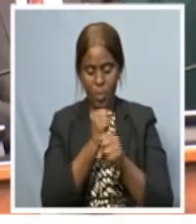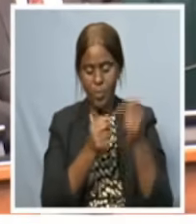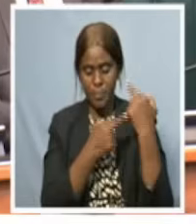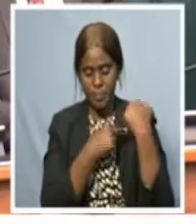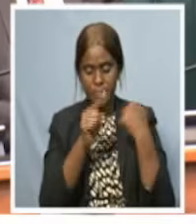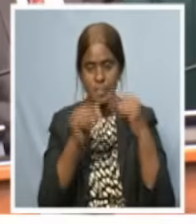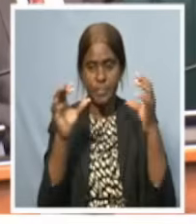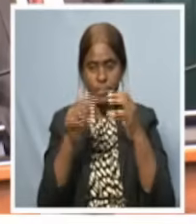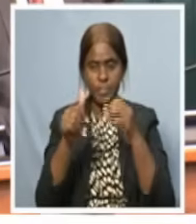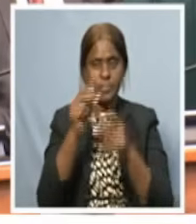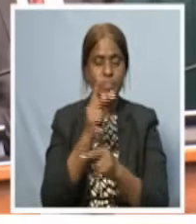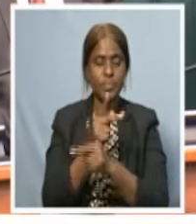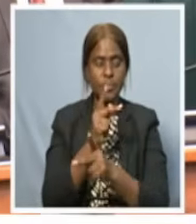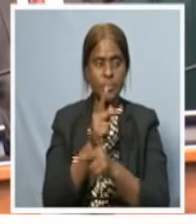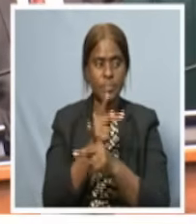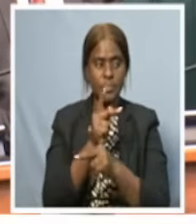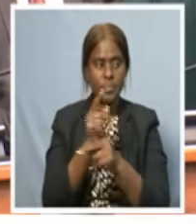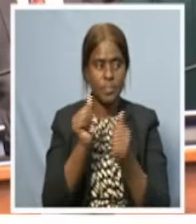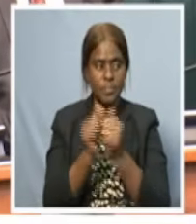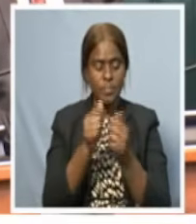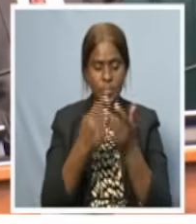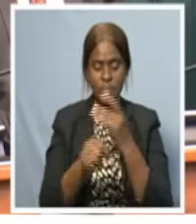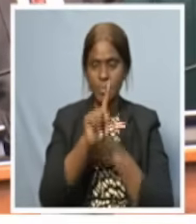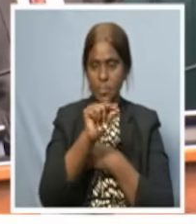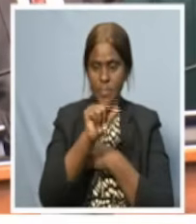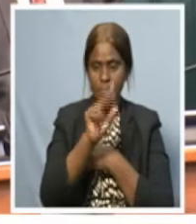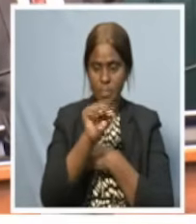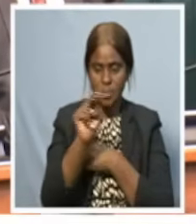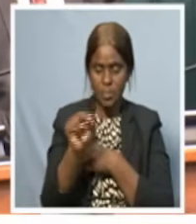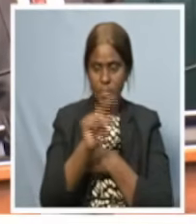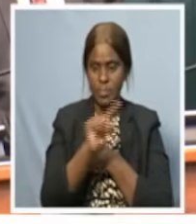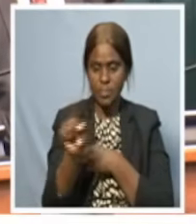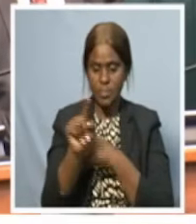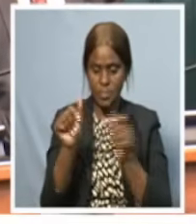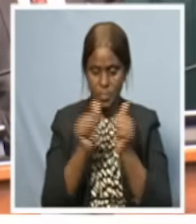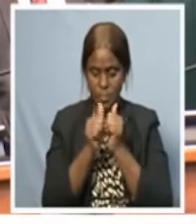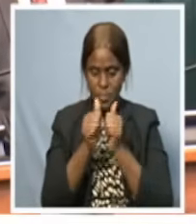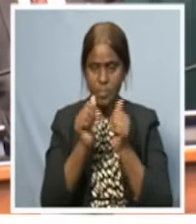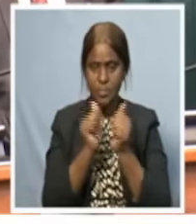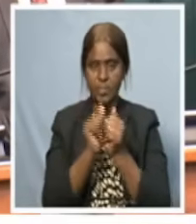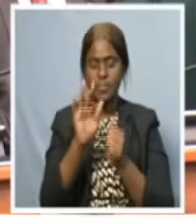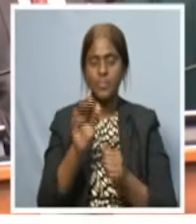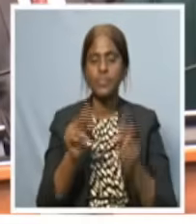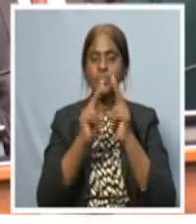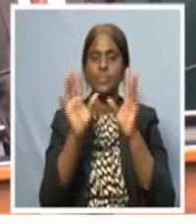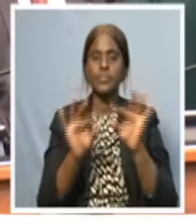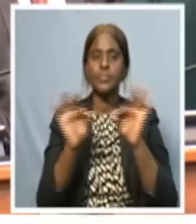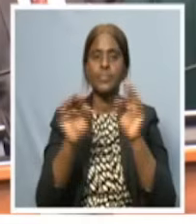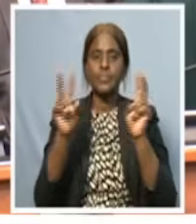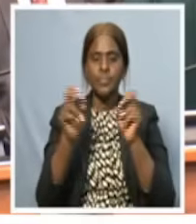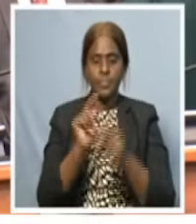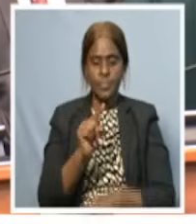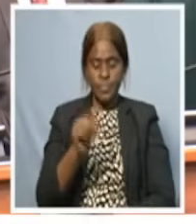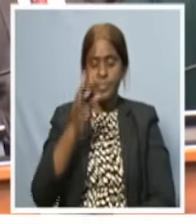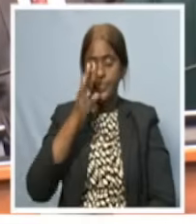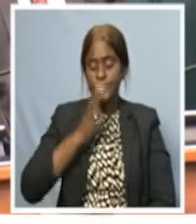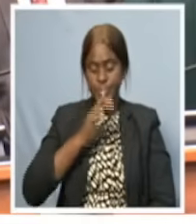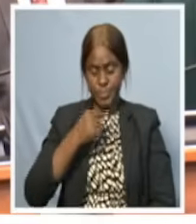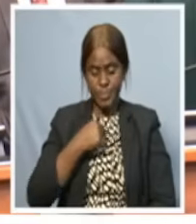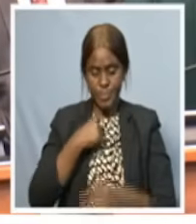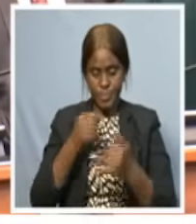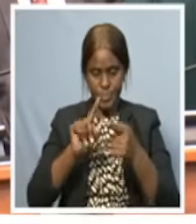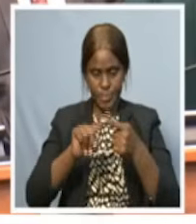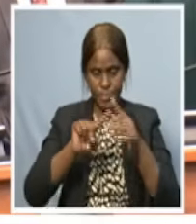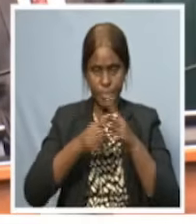the committee engaged with 22 stakeholders in line with this topical issue. Madam, allow me